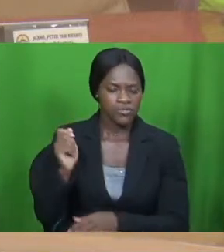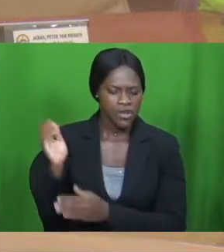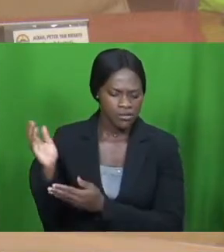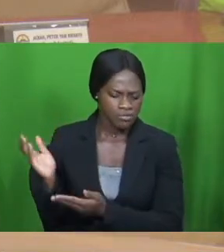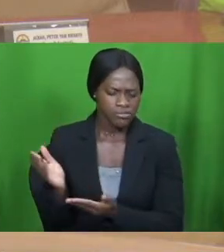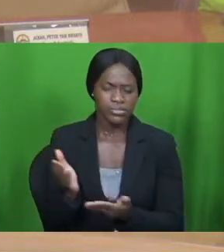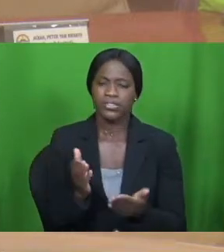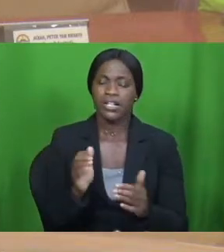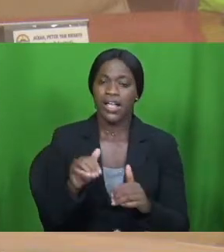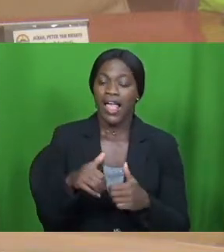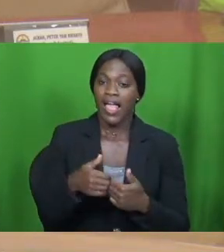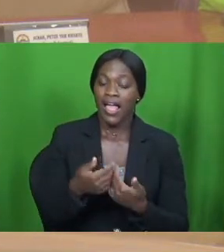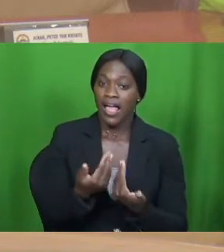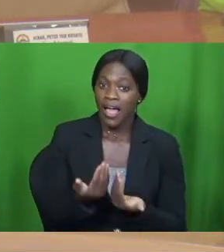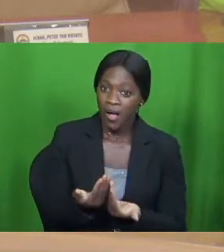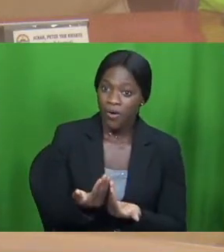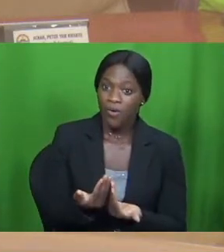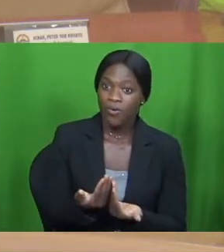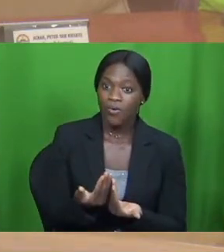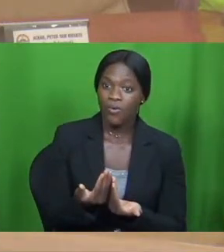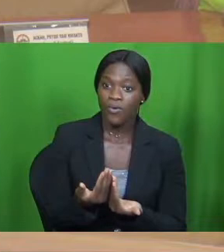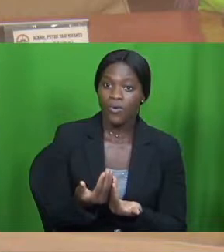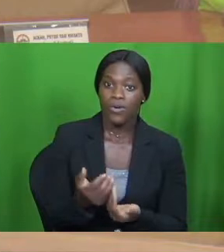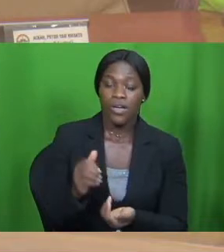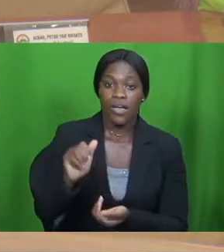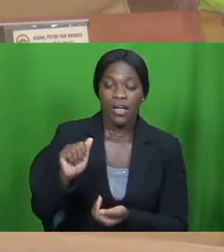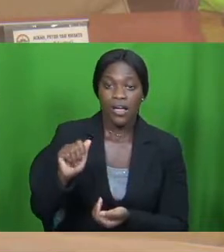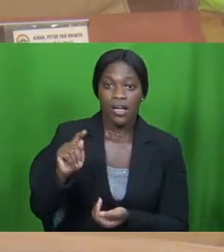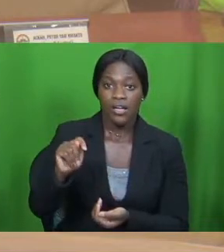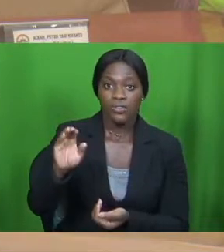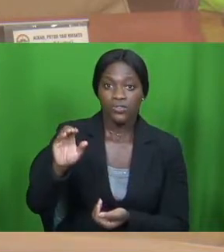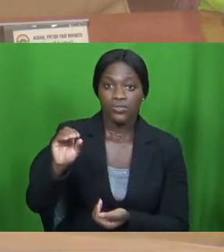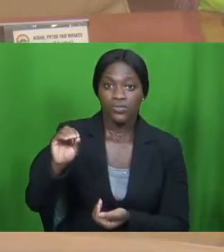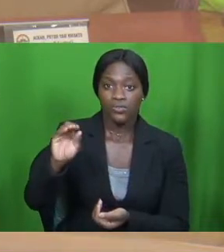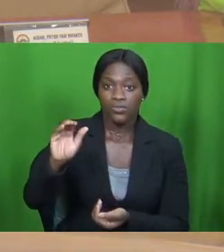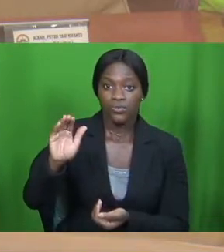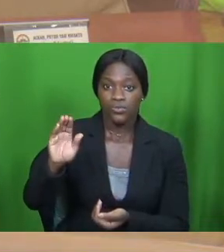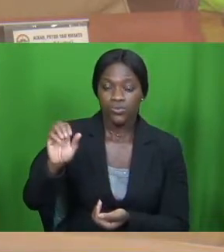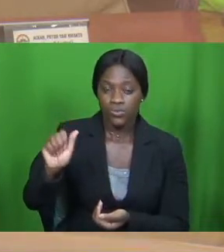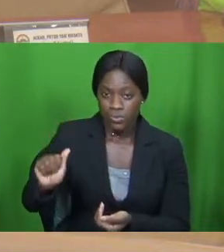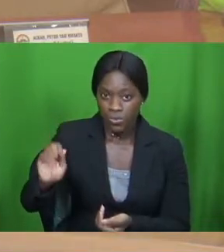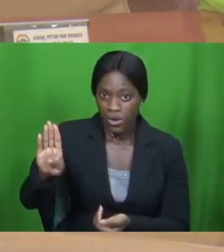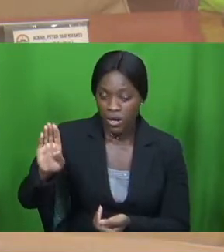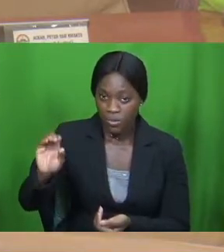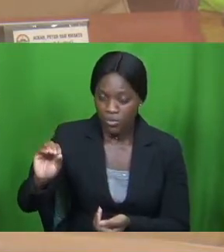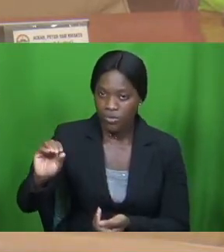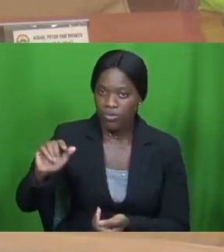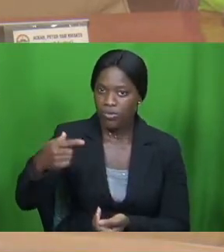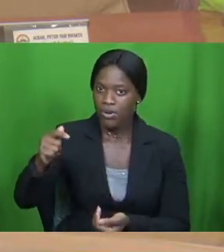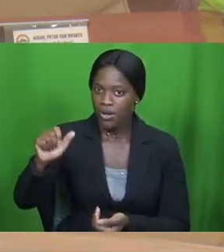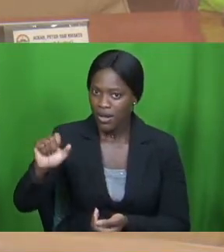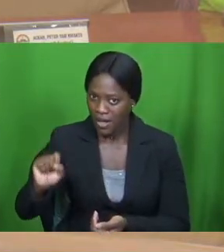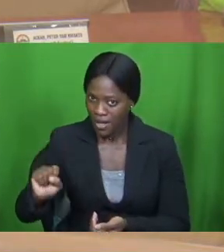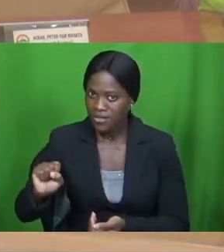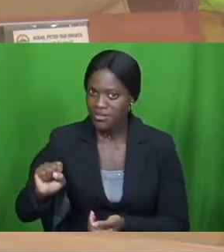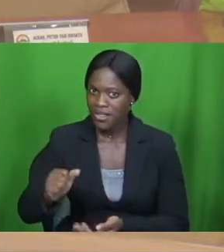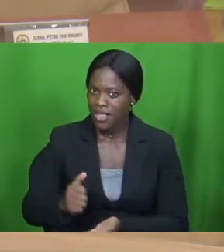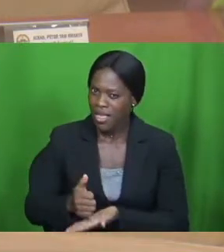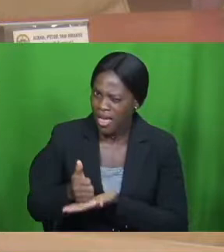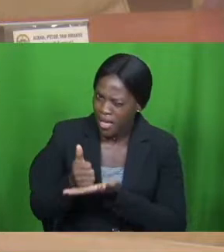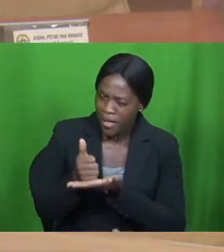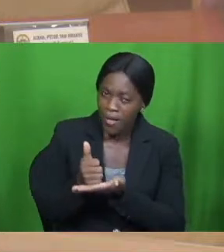huge contribution of Atuabo gas. His contribution